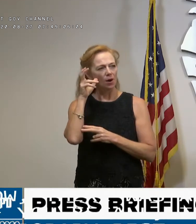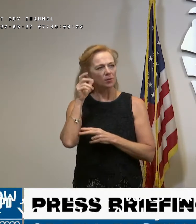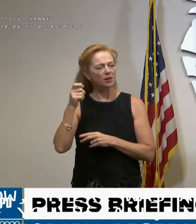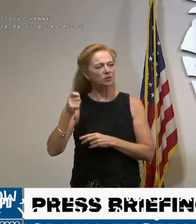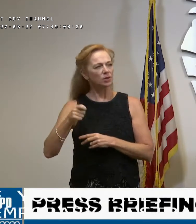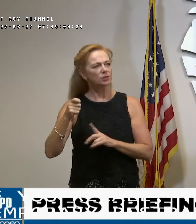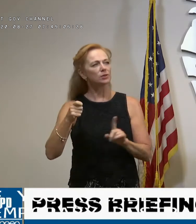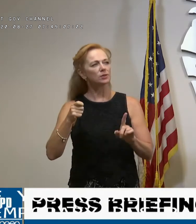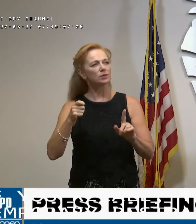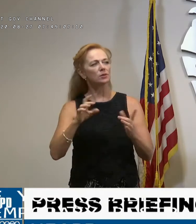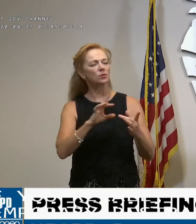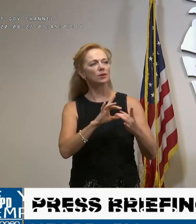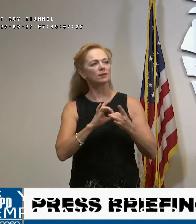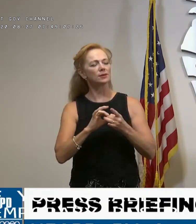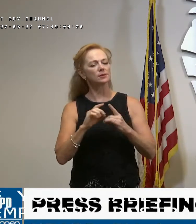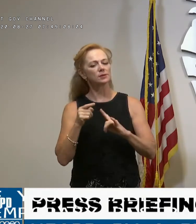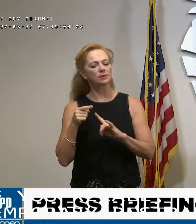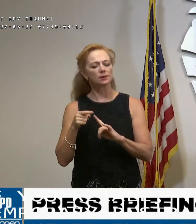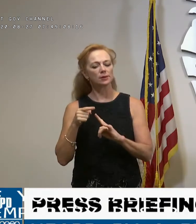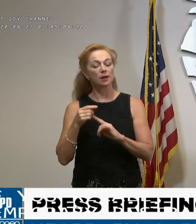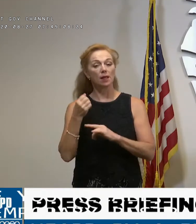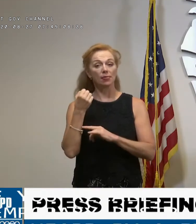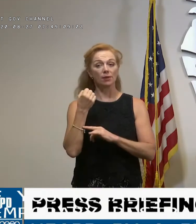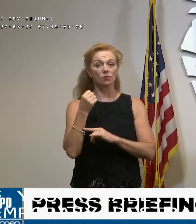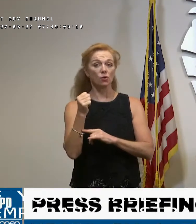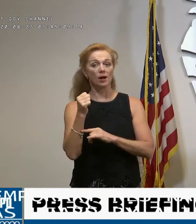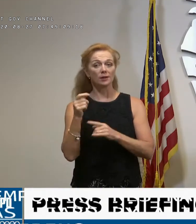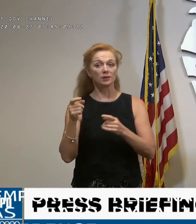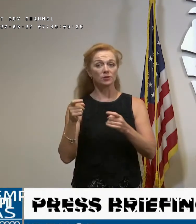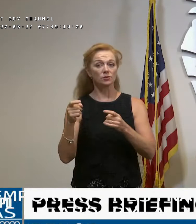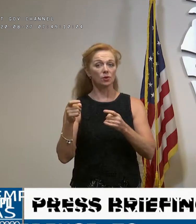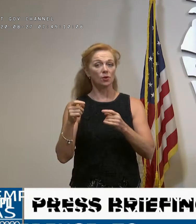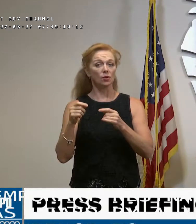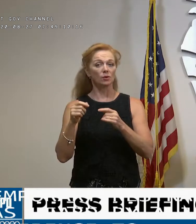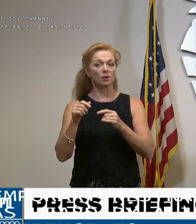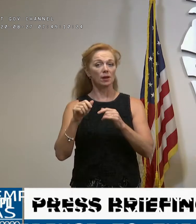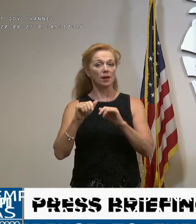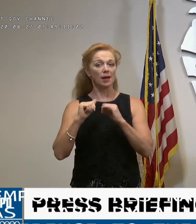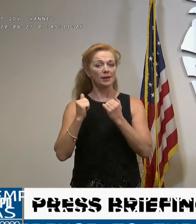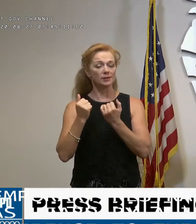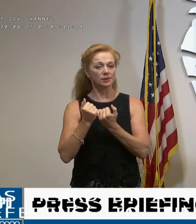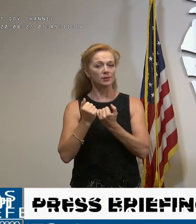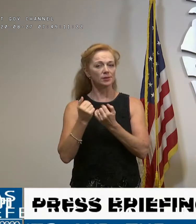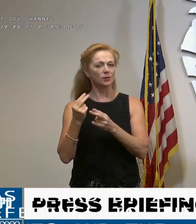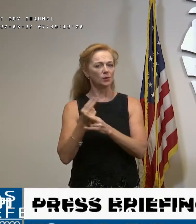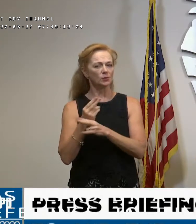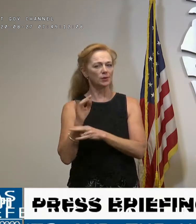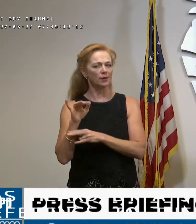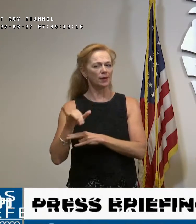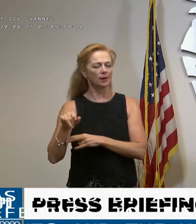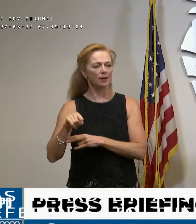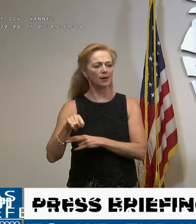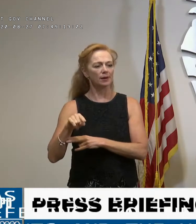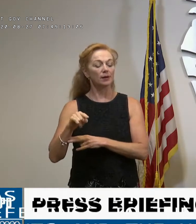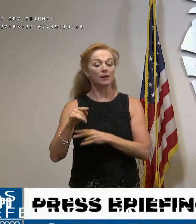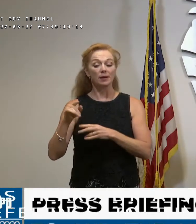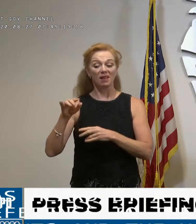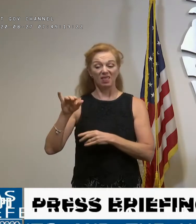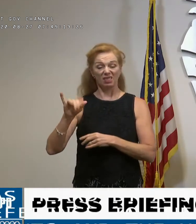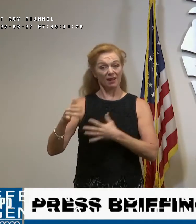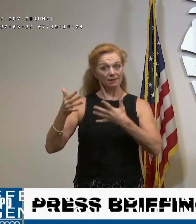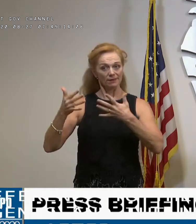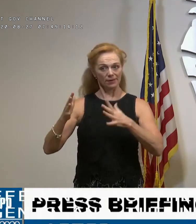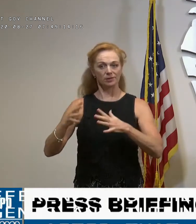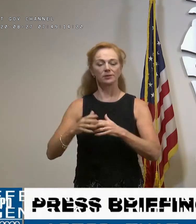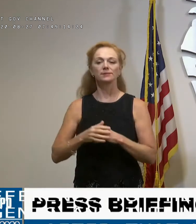judge in reference to the riot control agents and the use of those. Now, after that was over